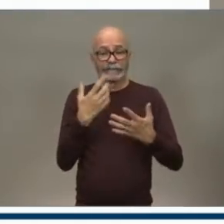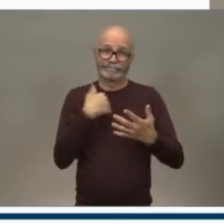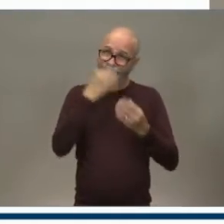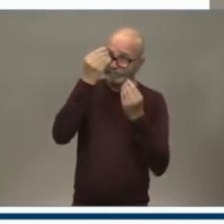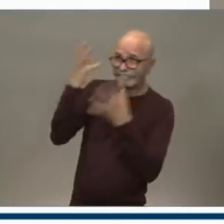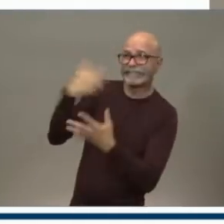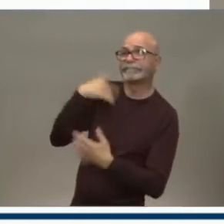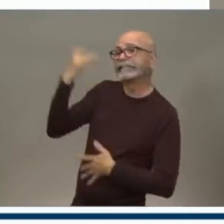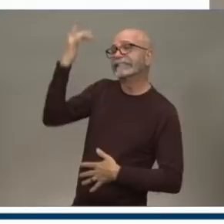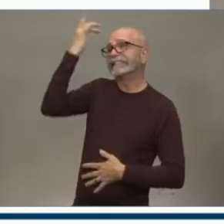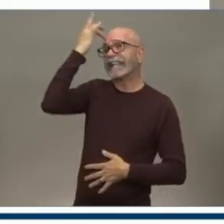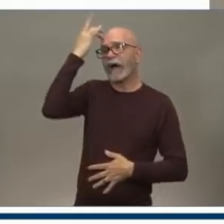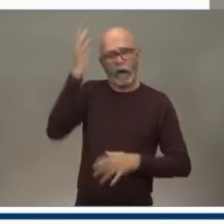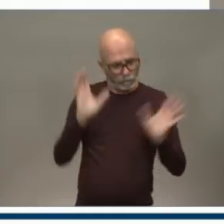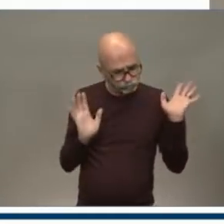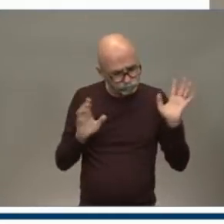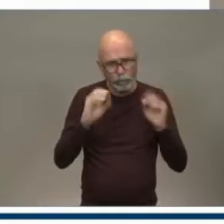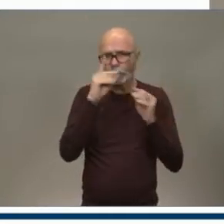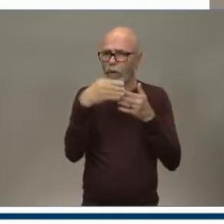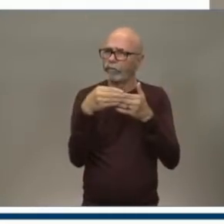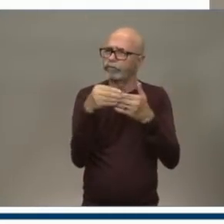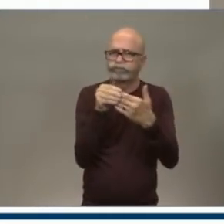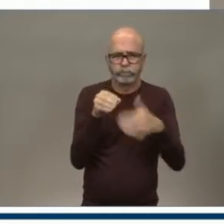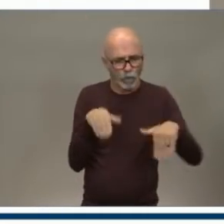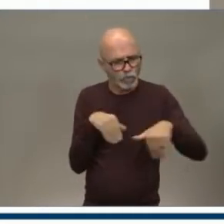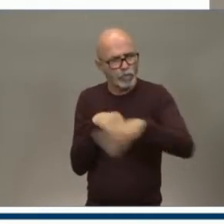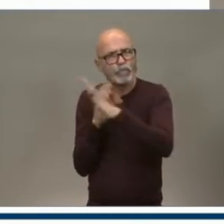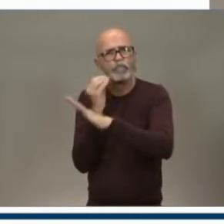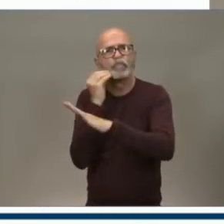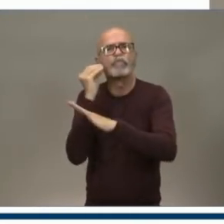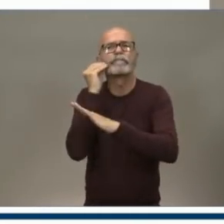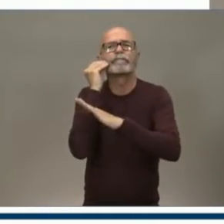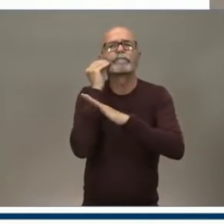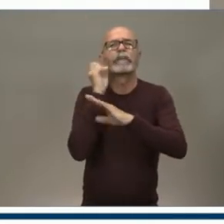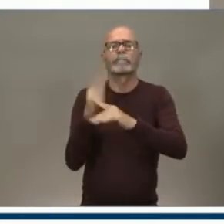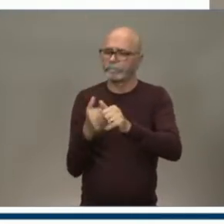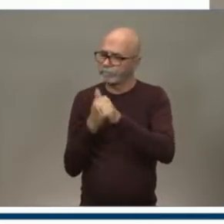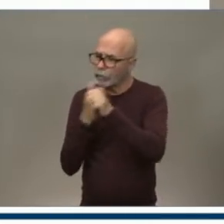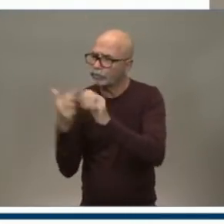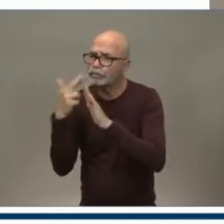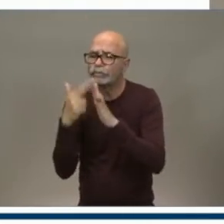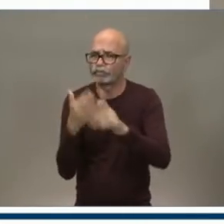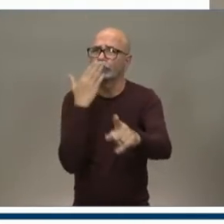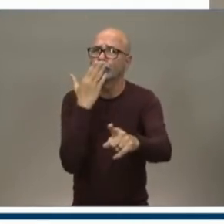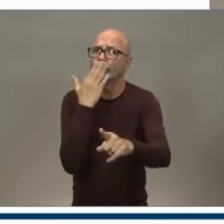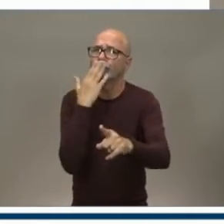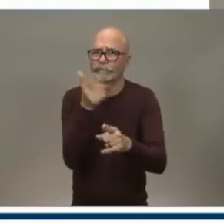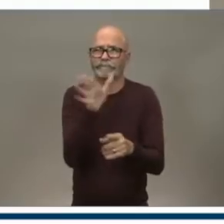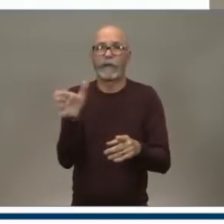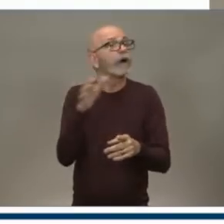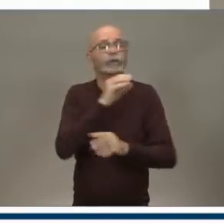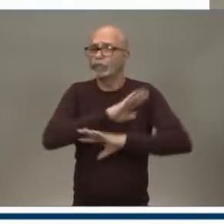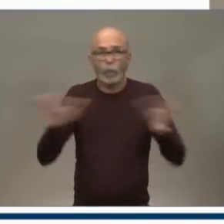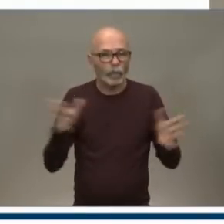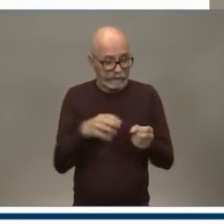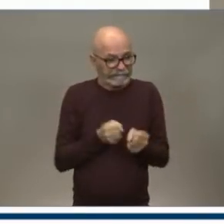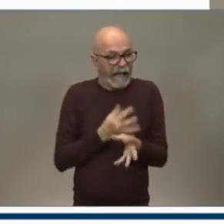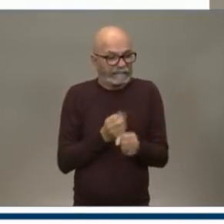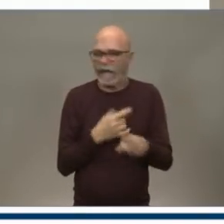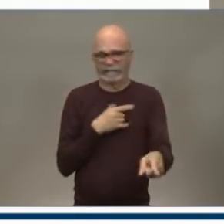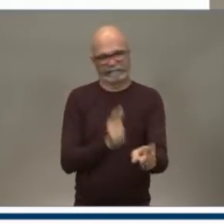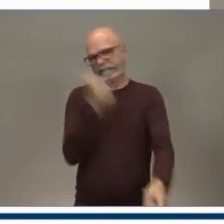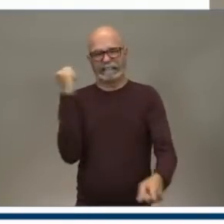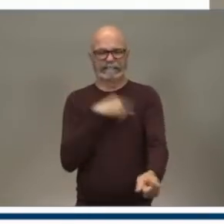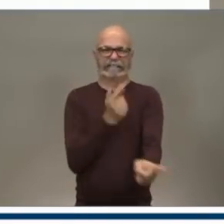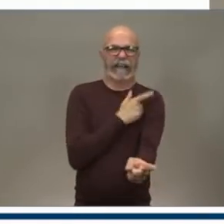We need to understand that they're following good public health direction, and we need you to support them to do that. This is also not